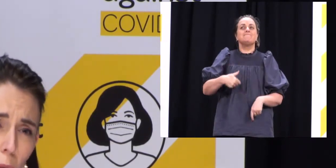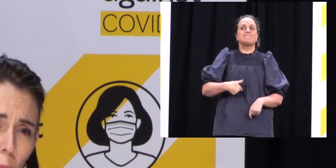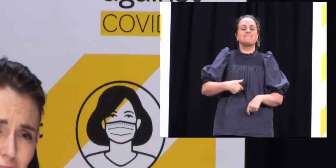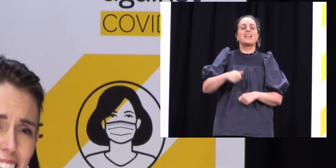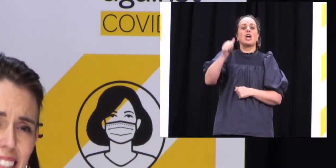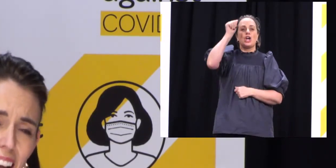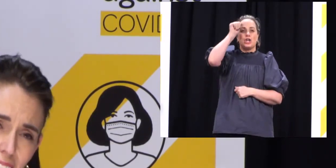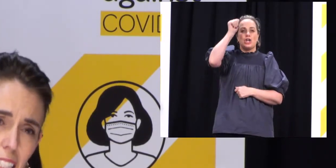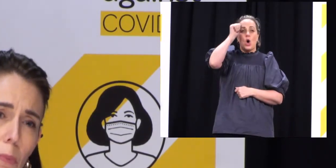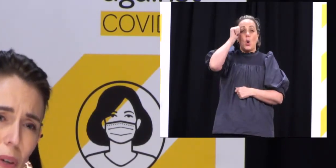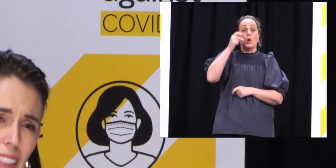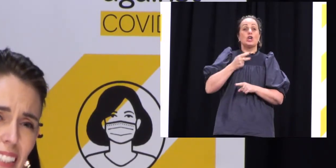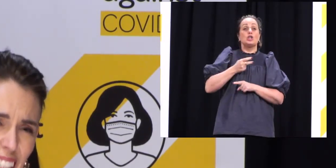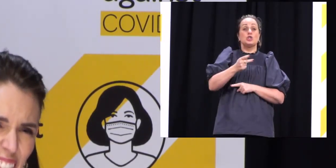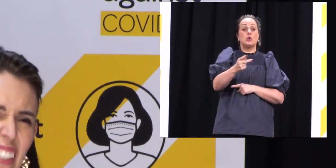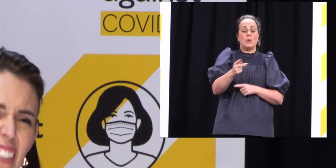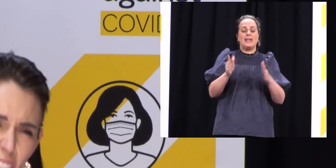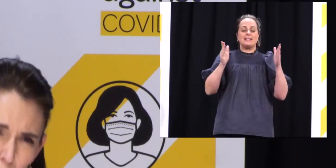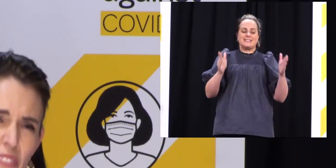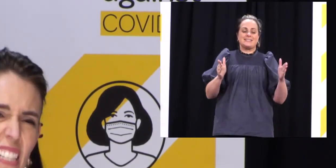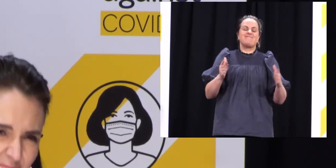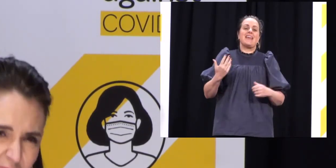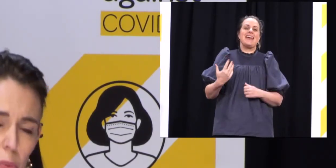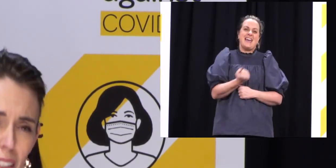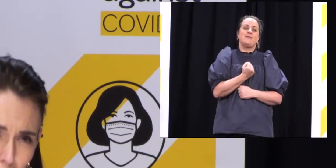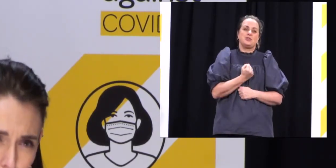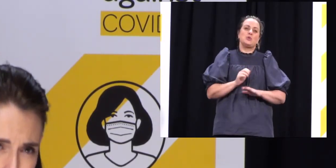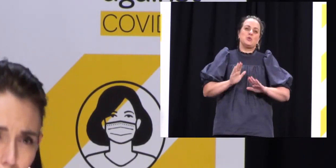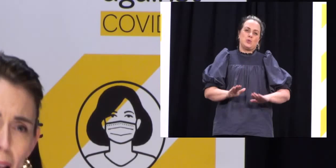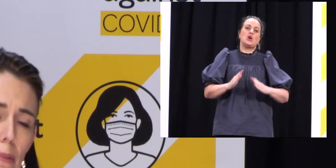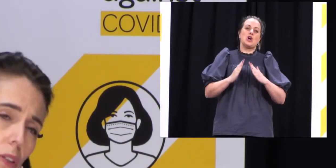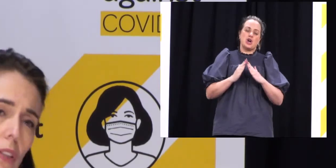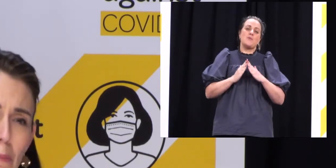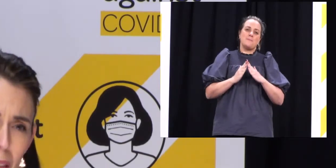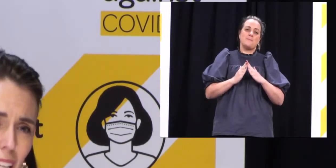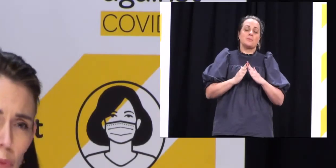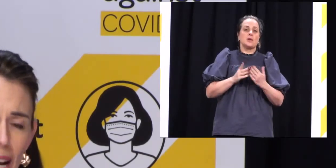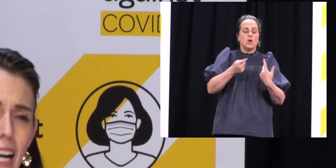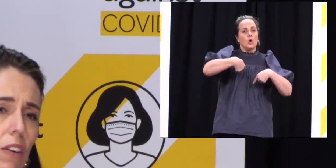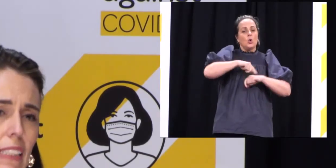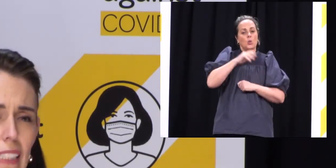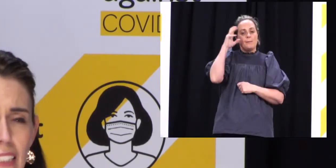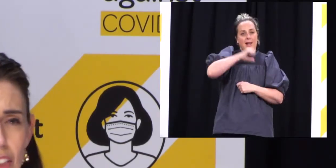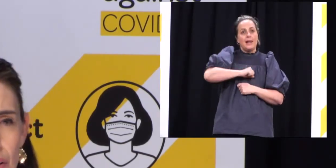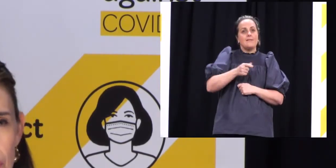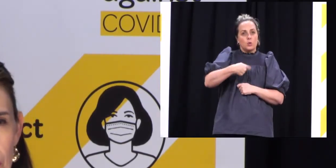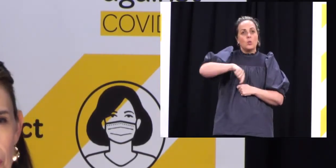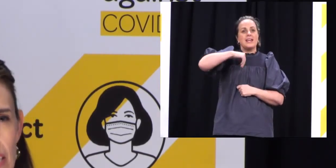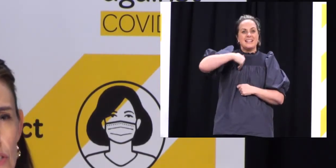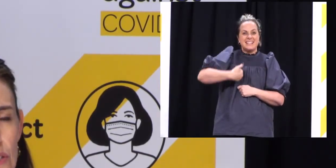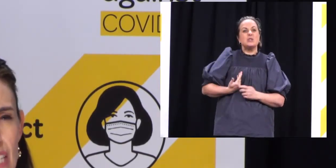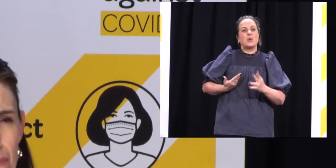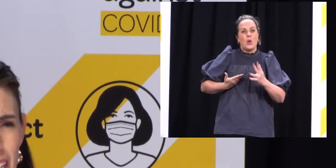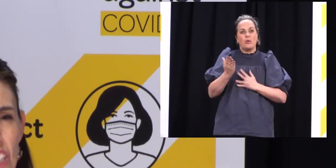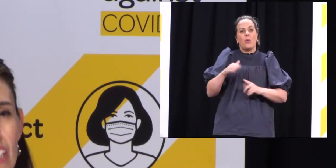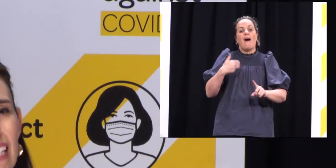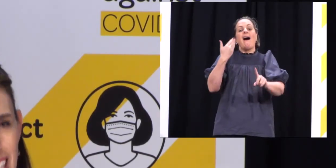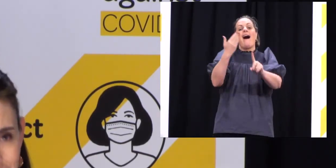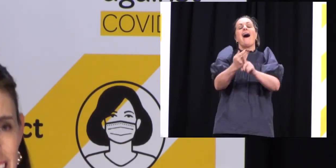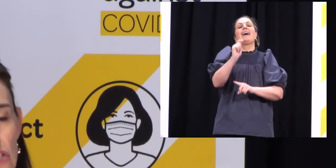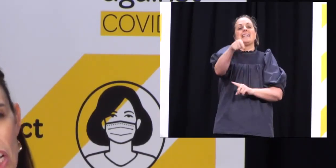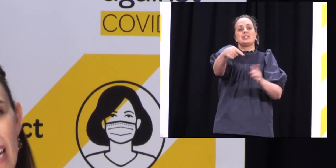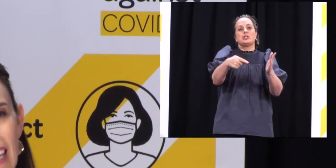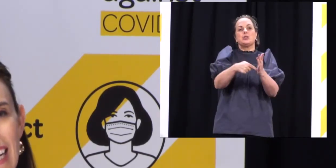that 2 weeks at this point is a given. And so we've said, yes, we absolutely believe we are going to need to go through till next Tuesday. But